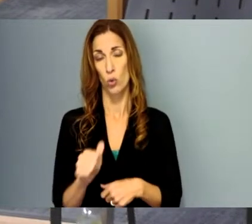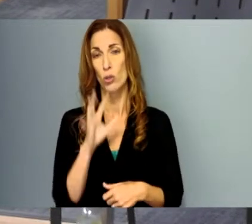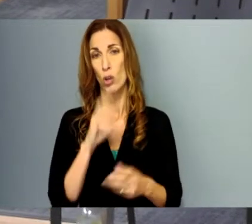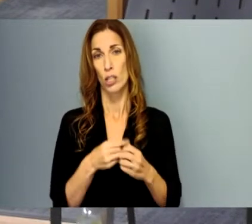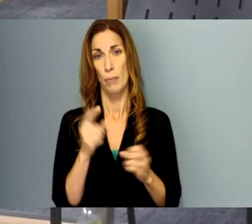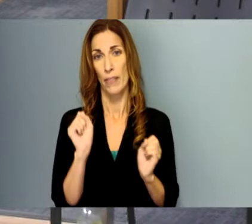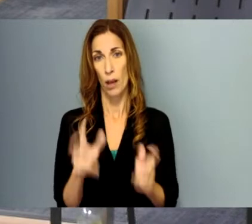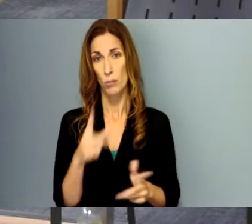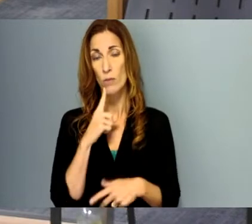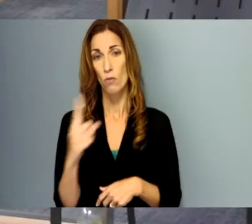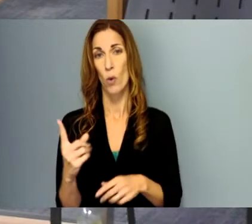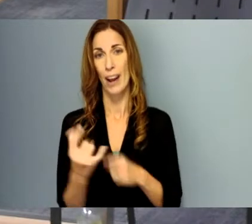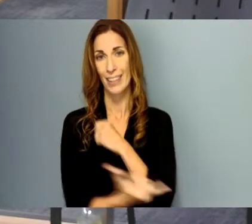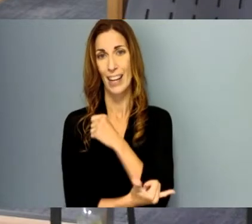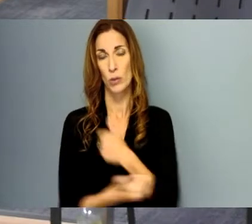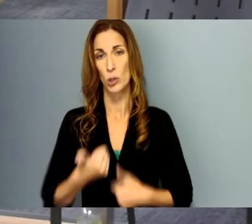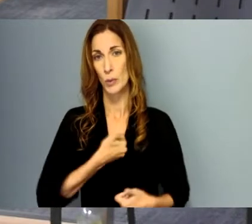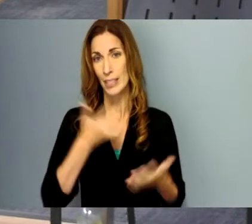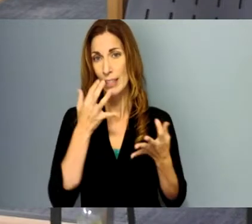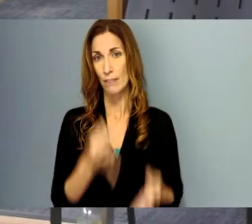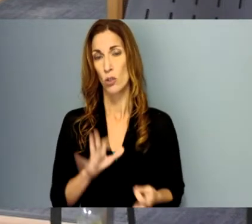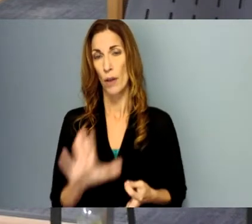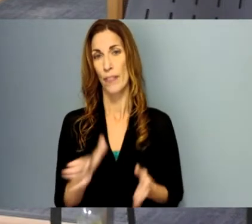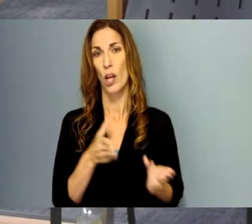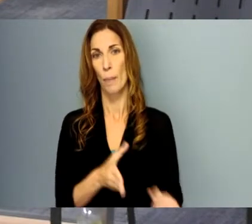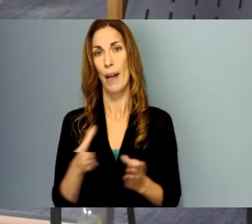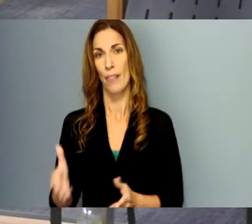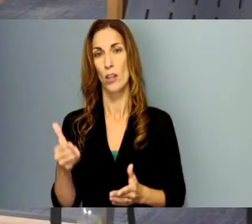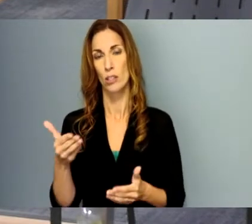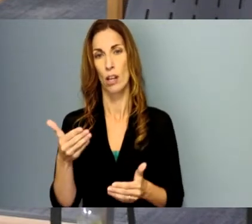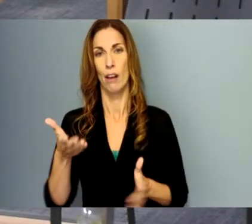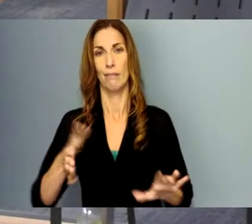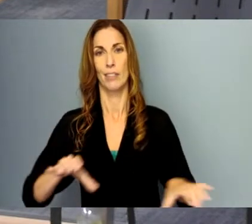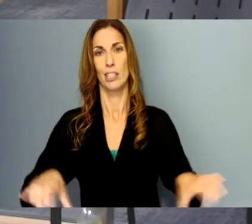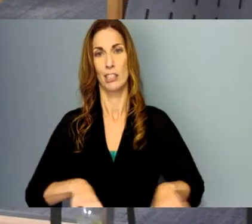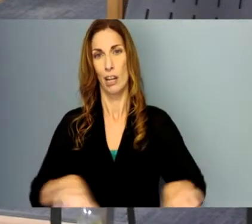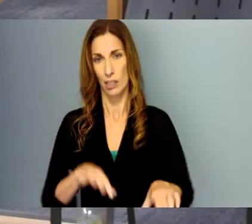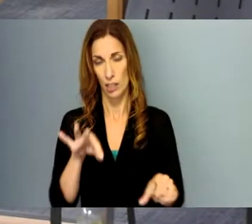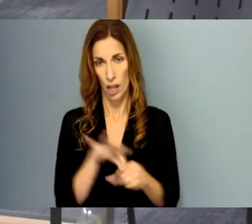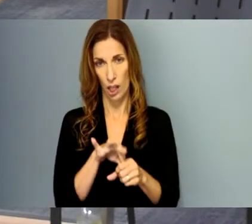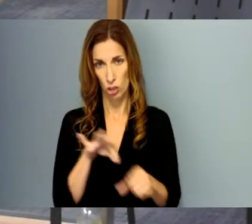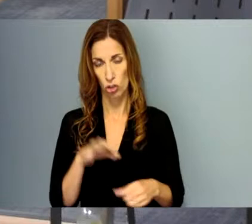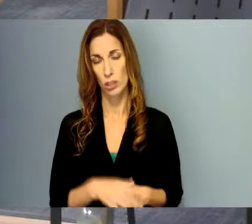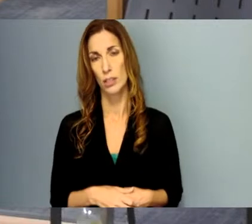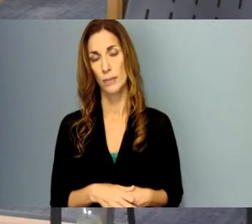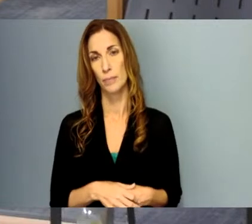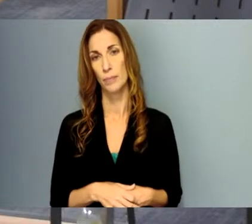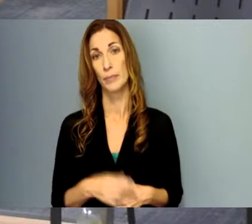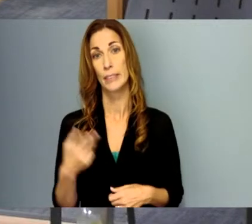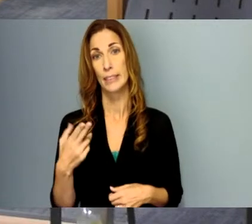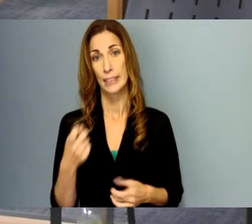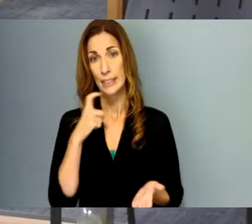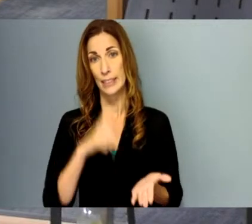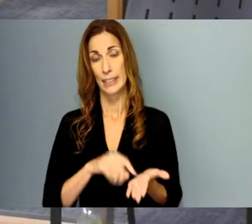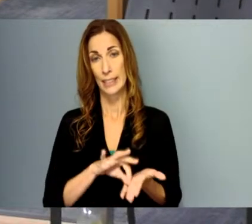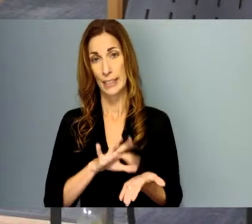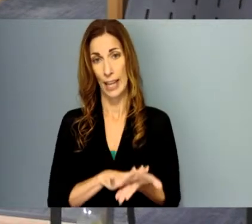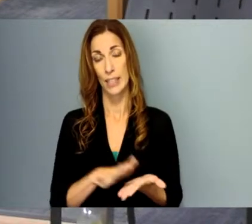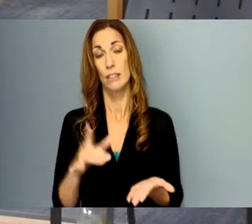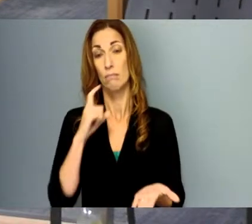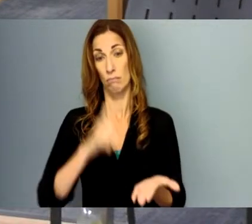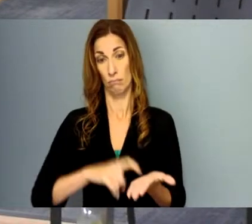opportunity for counties to self-determine their method of conducting elections. He cited Georgia